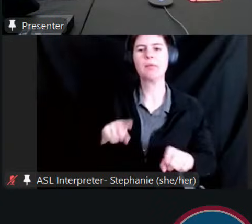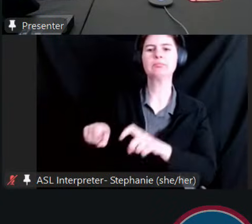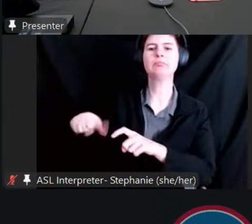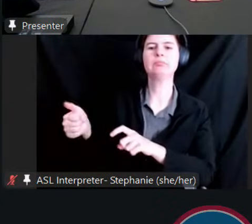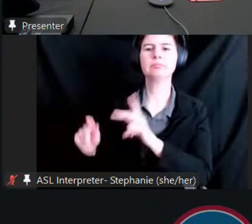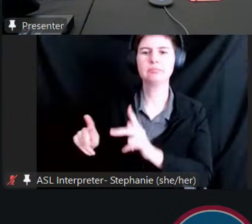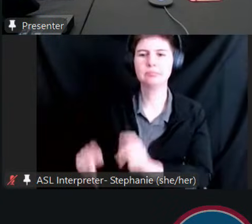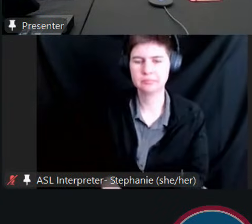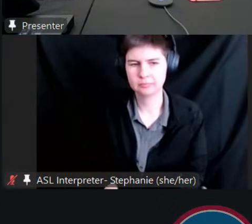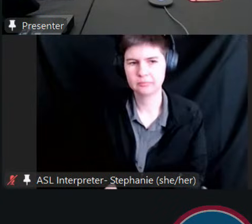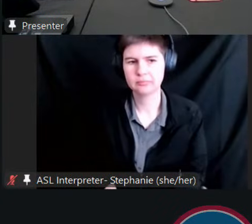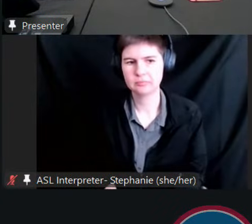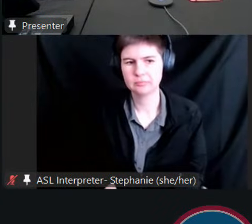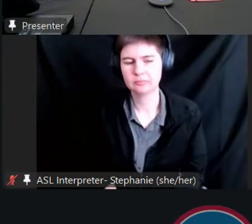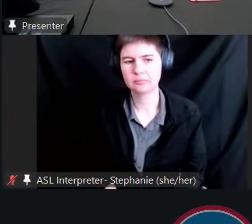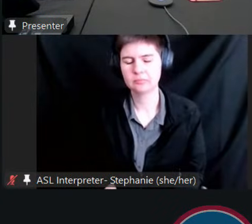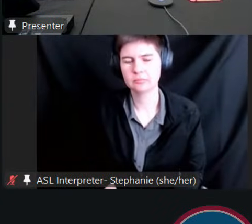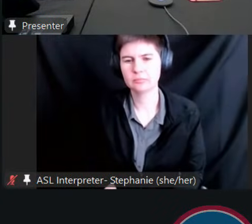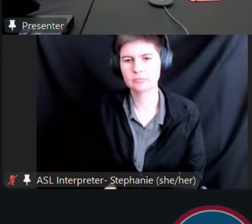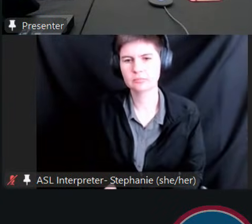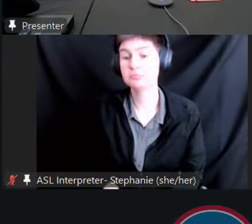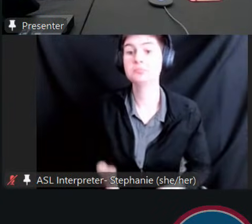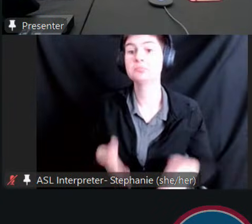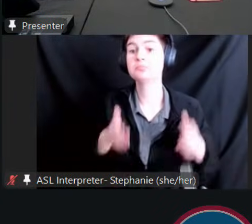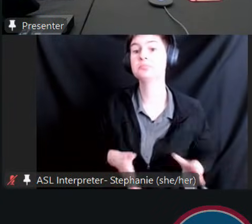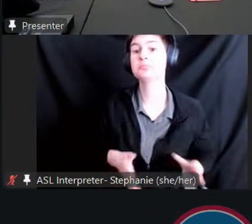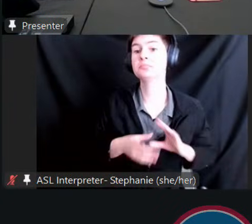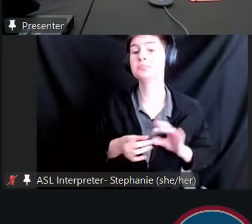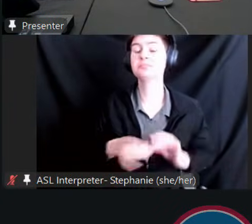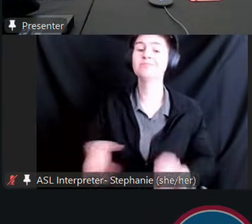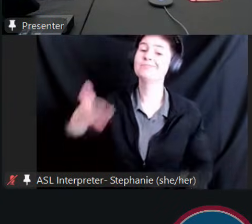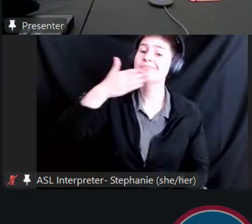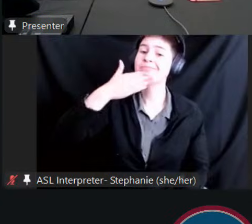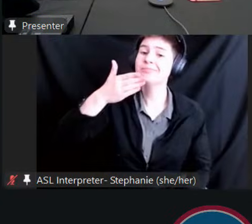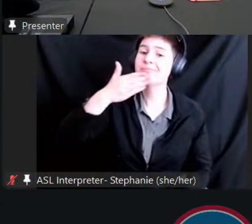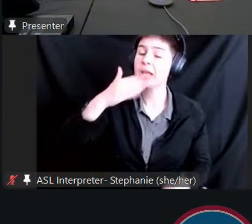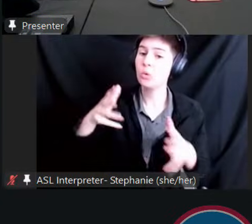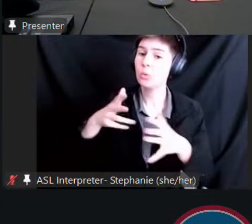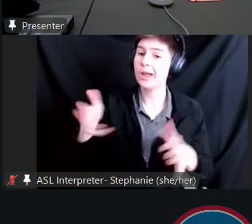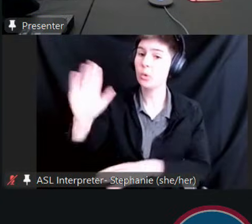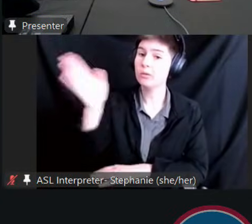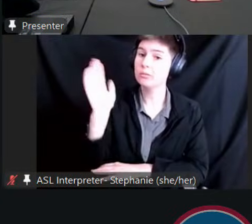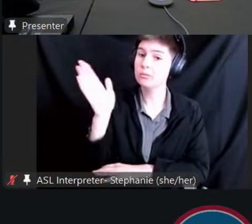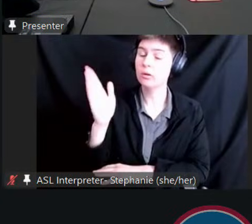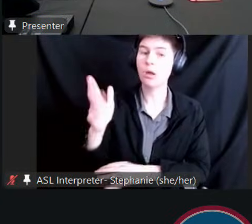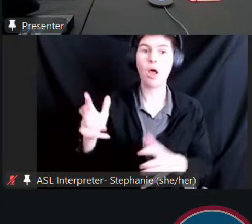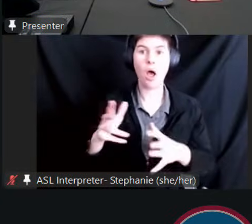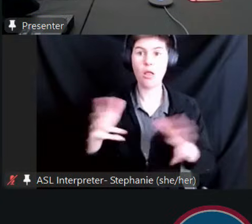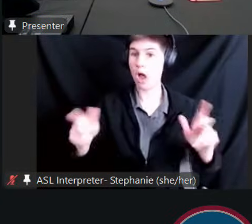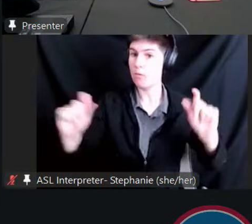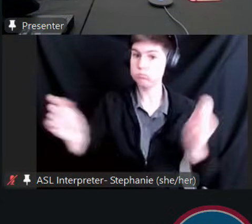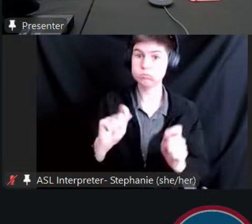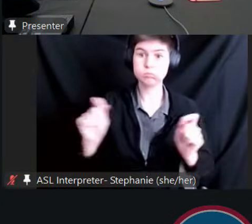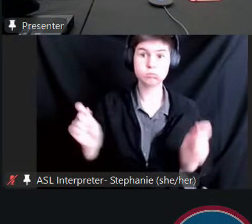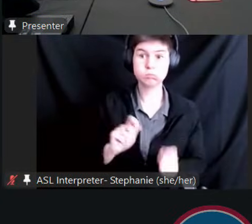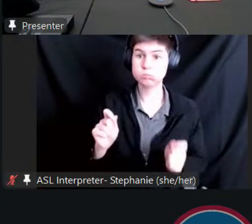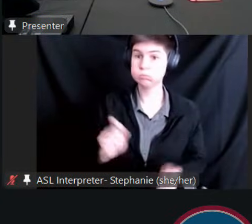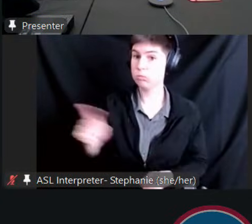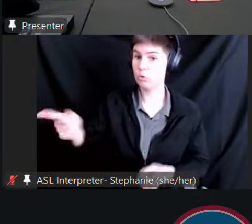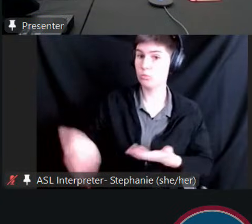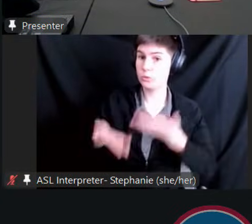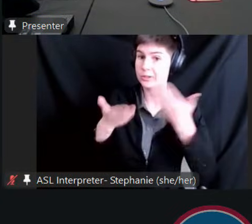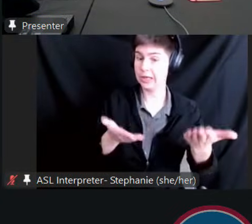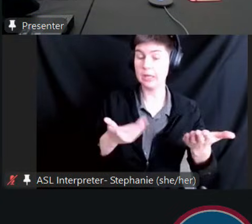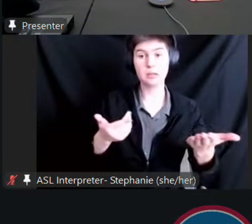presentation. Very informative, a lot of substantive changes presented. It's really something to look forward to. Selfishly,